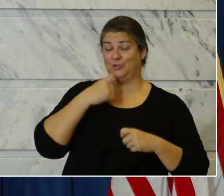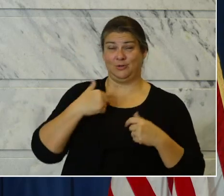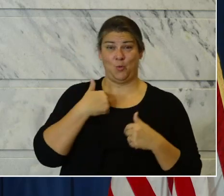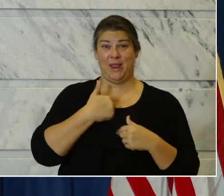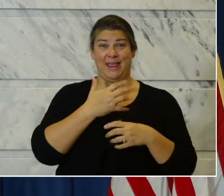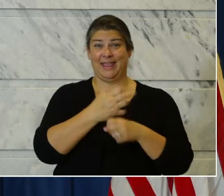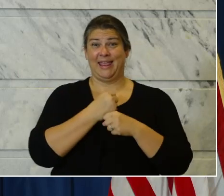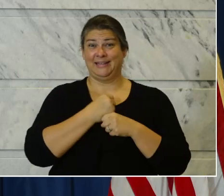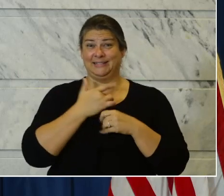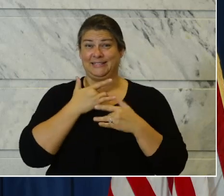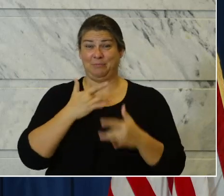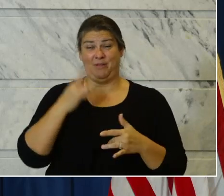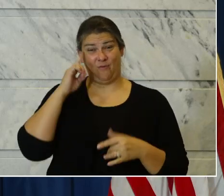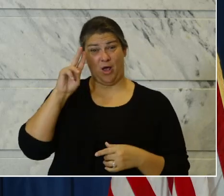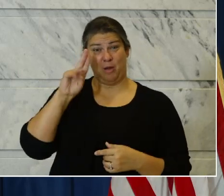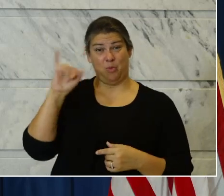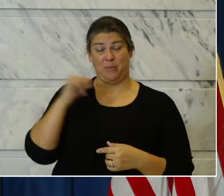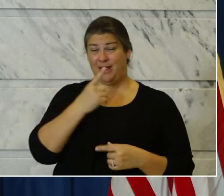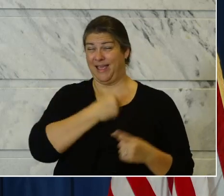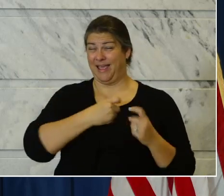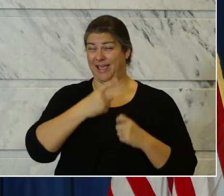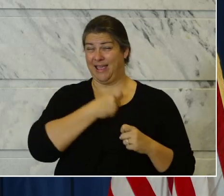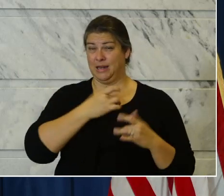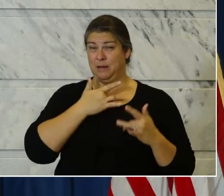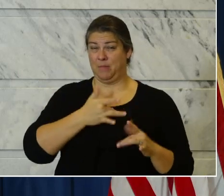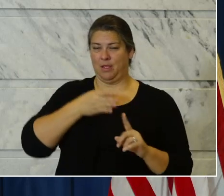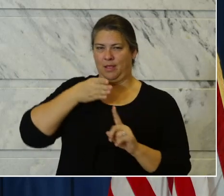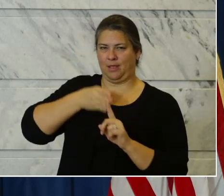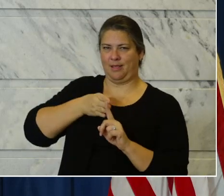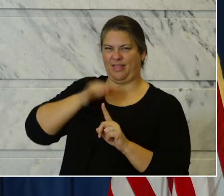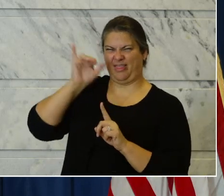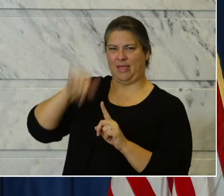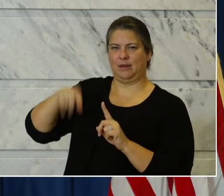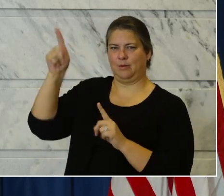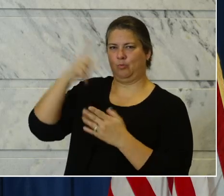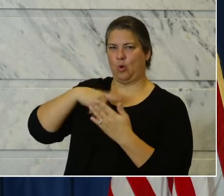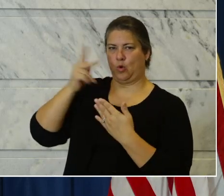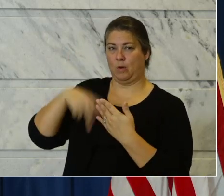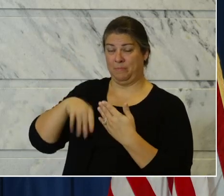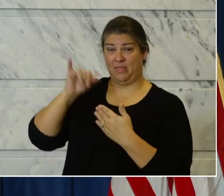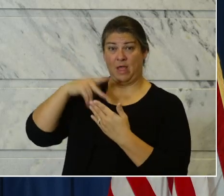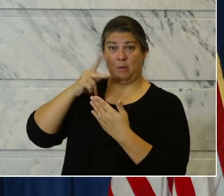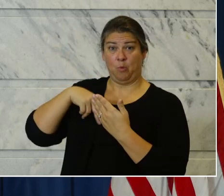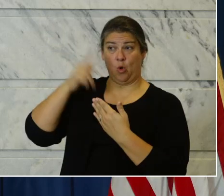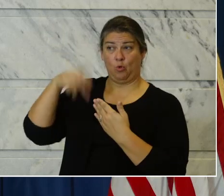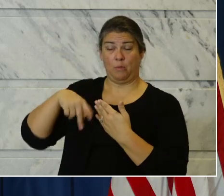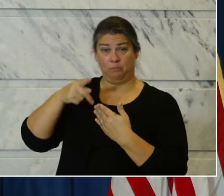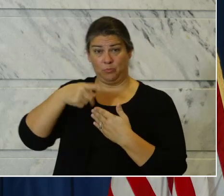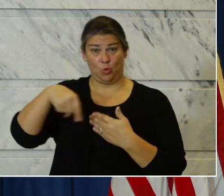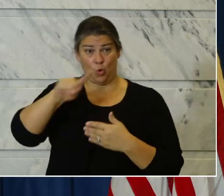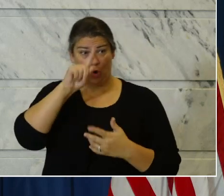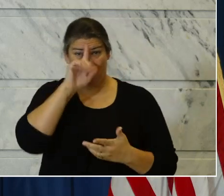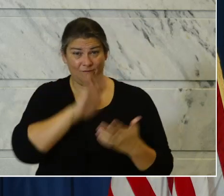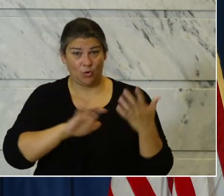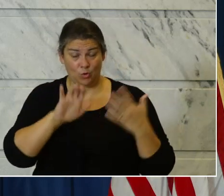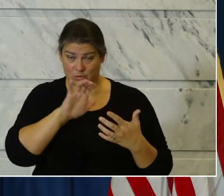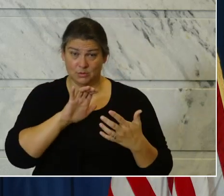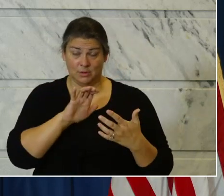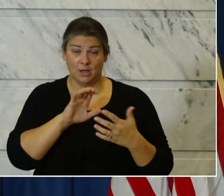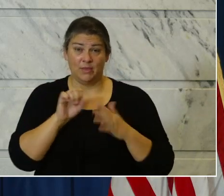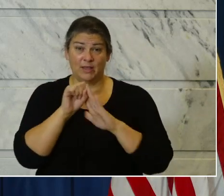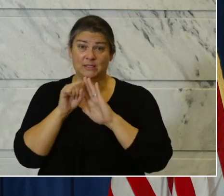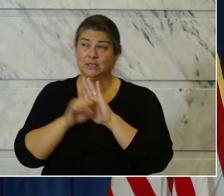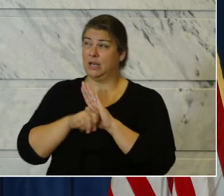regarding unemployment. We know it's a very confusing program. It's confusing for not just the claimants, it's confusing for the